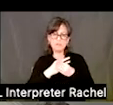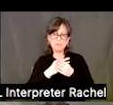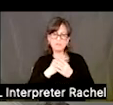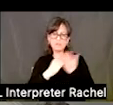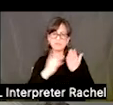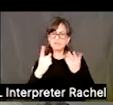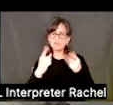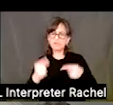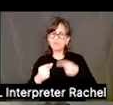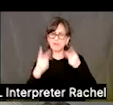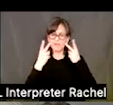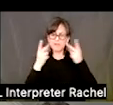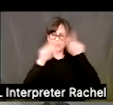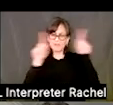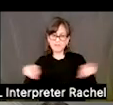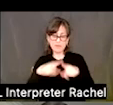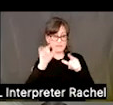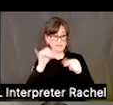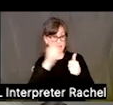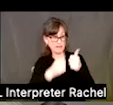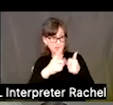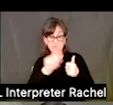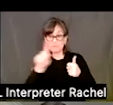someone's having trouble seeing the screen. Is that everybody or?